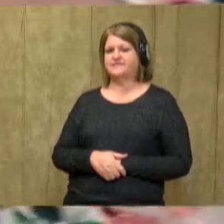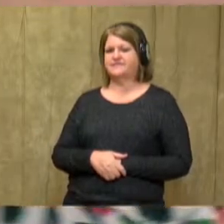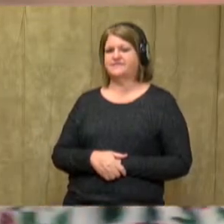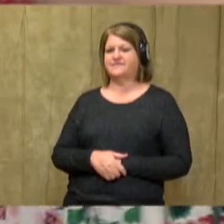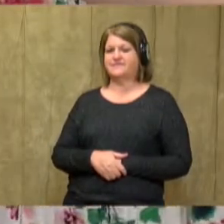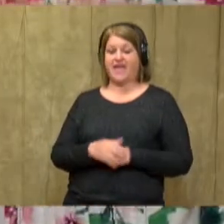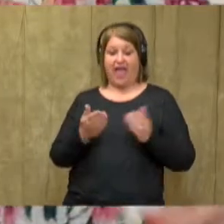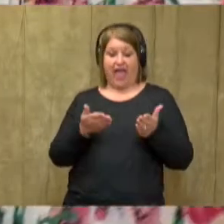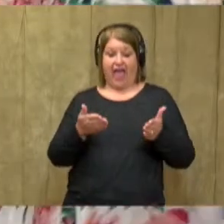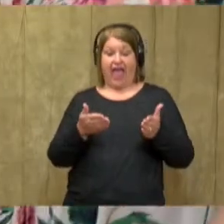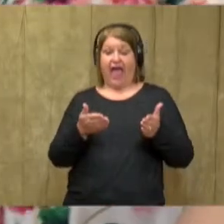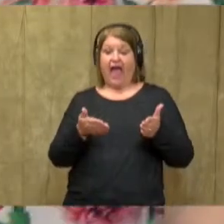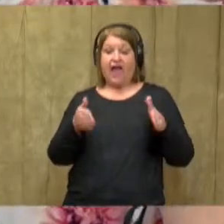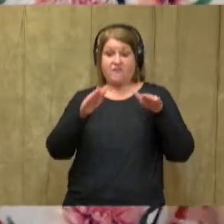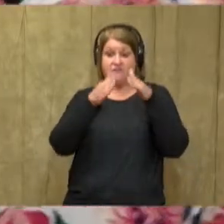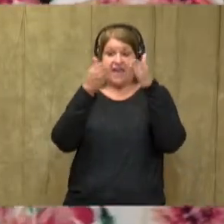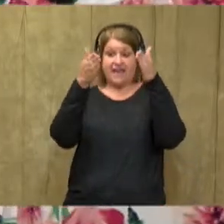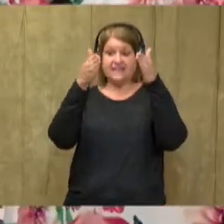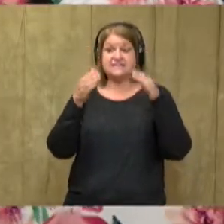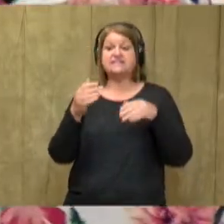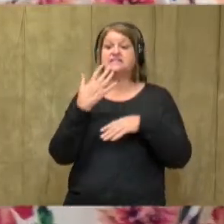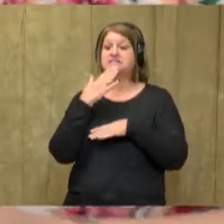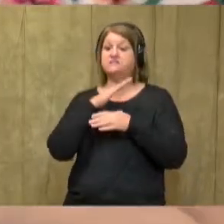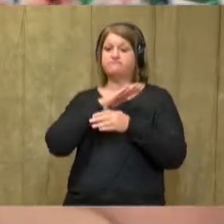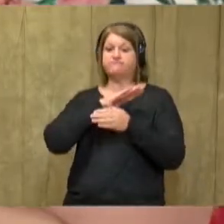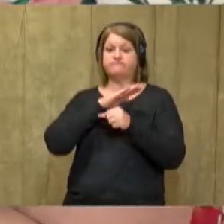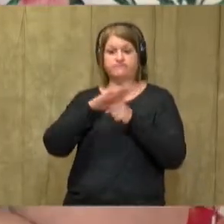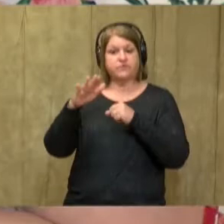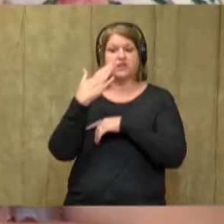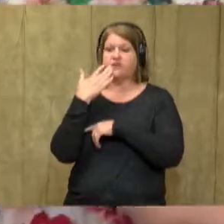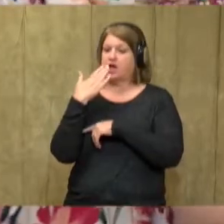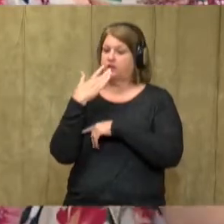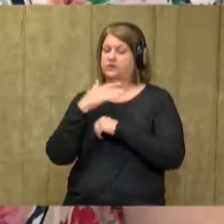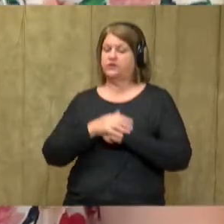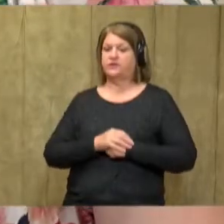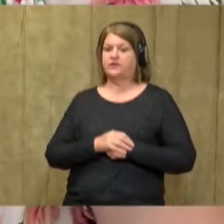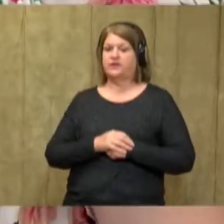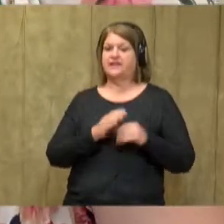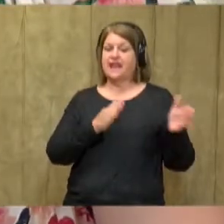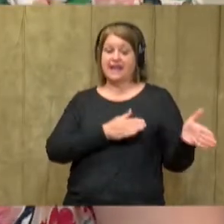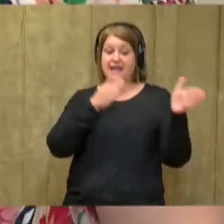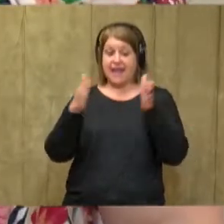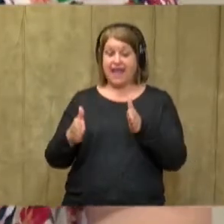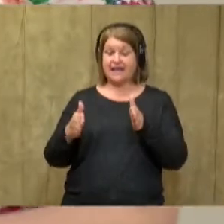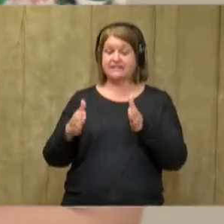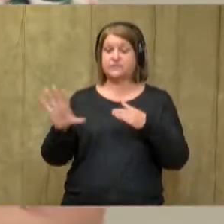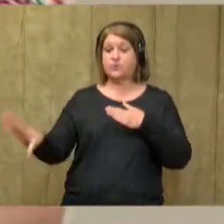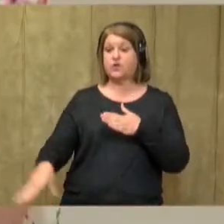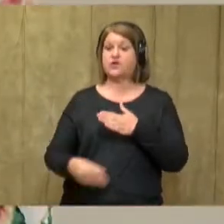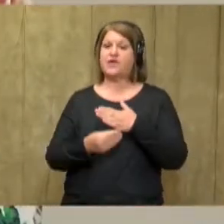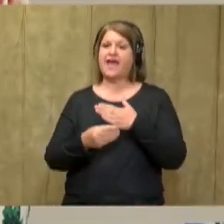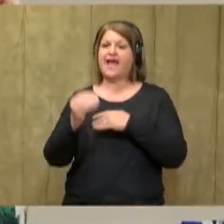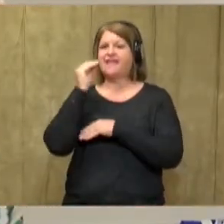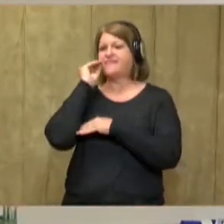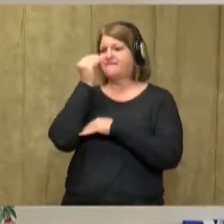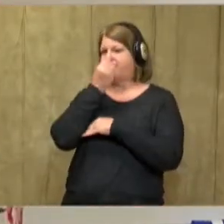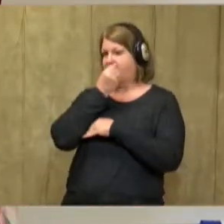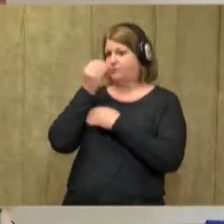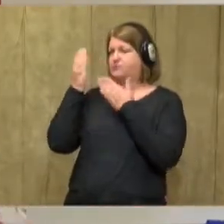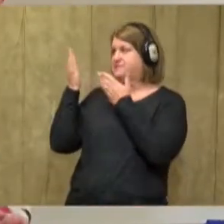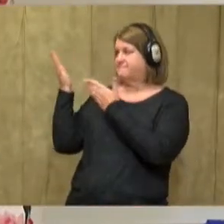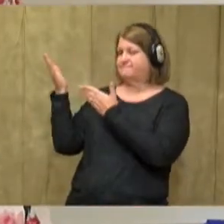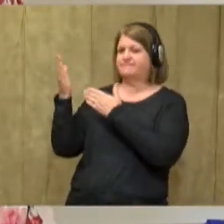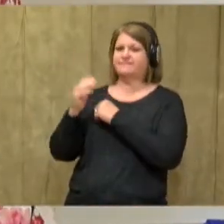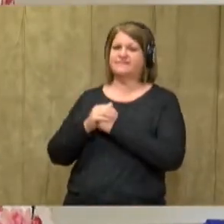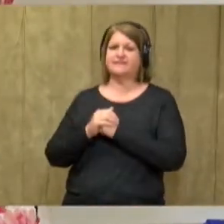so our vase is colored in. So let's look at what we're going to do next. We're going to add the flowers to our vase.